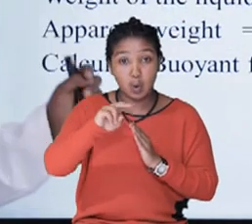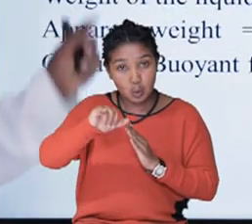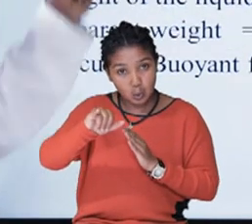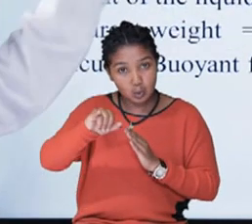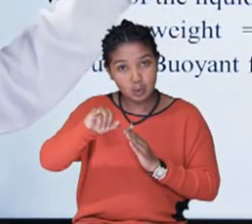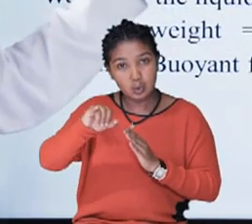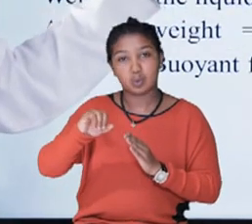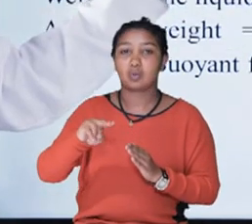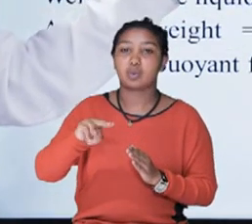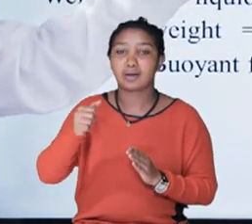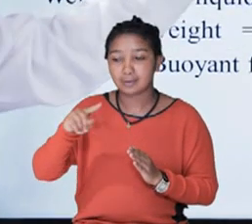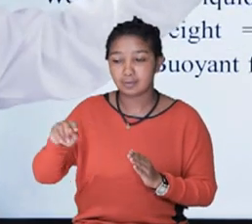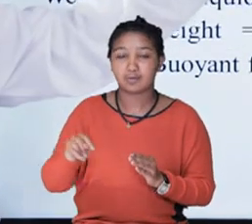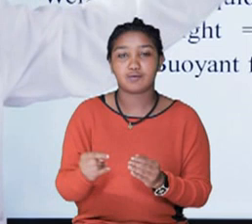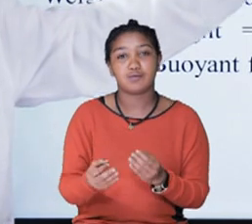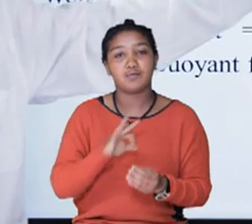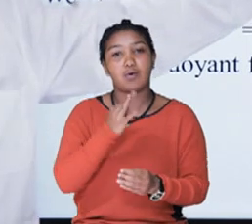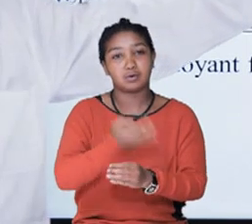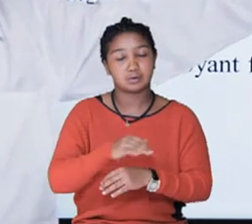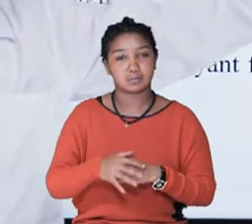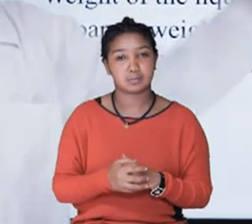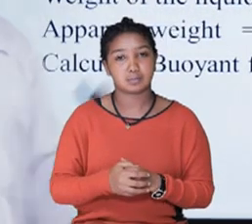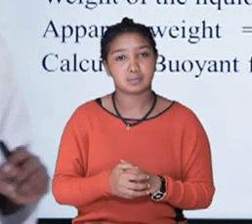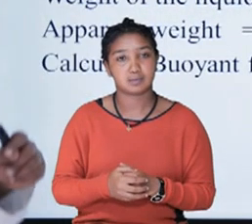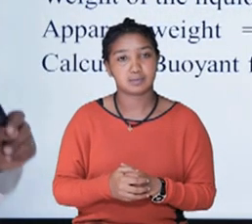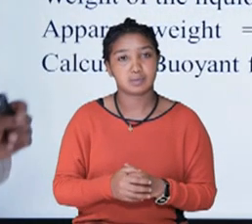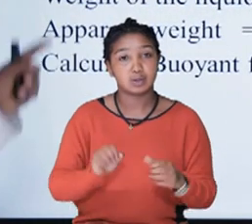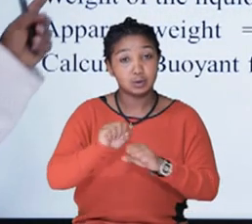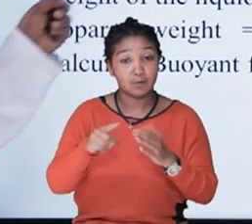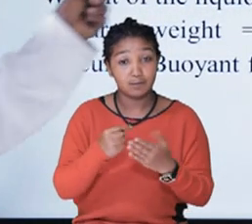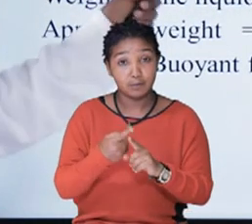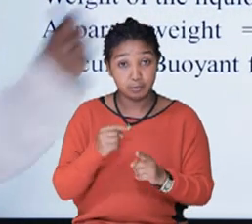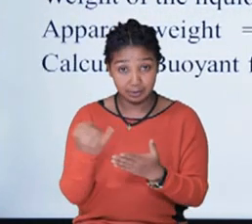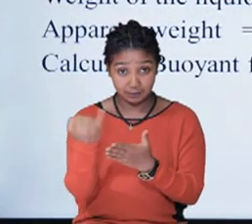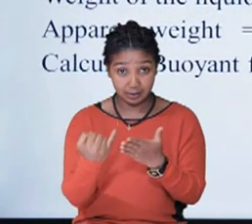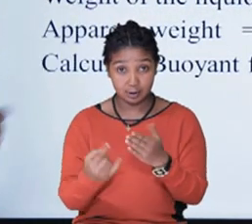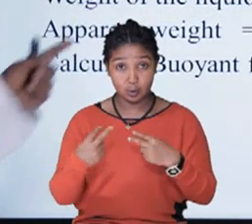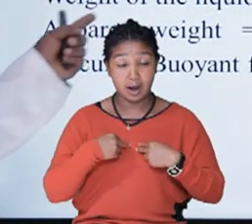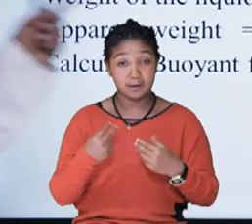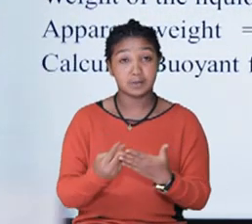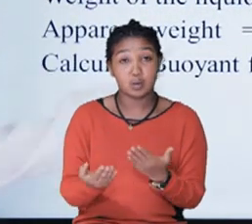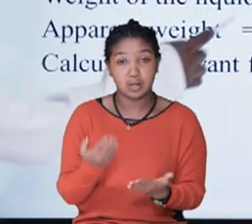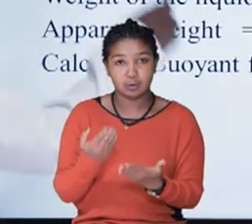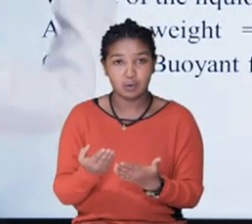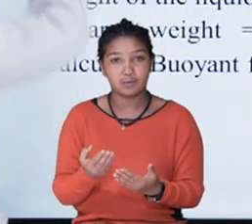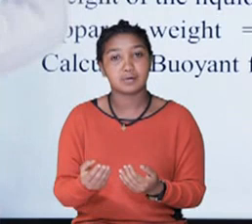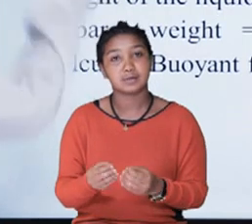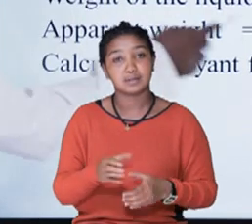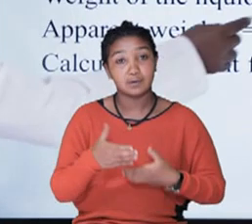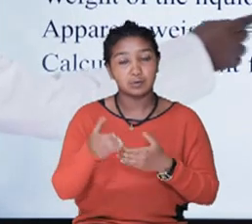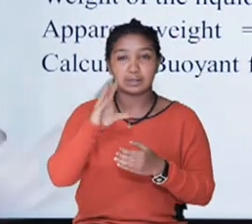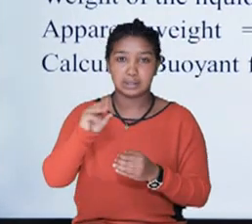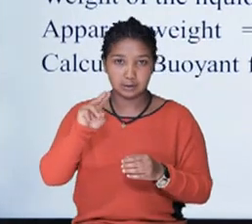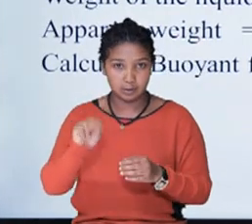force. Buoyant force is equal to weight minus apparent weight. So from the figure, we have the weight of the fluid